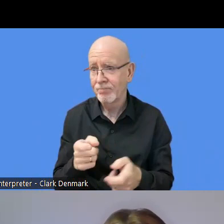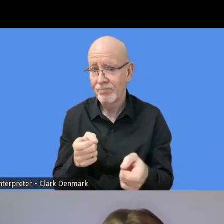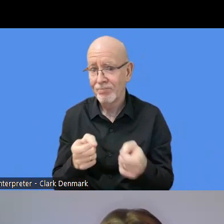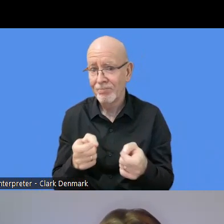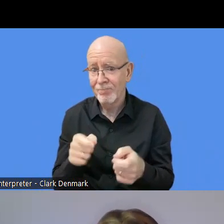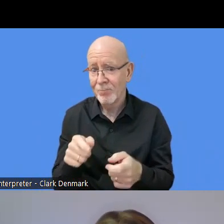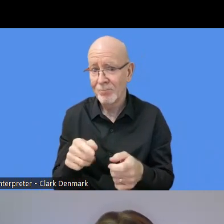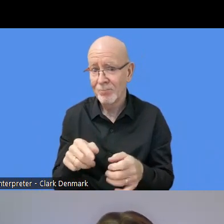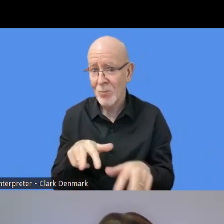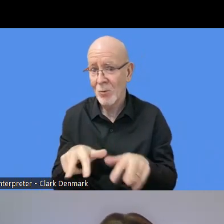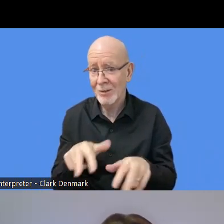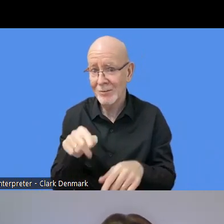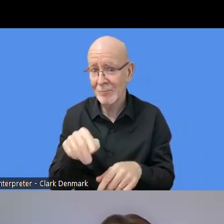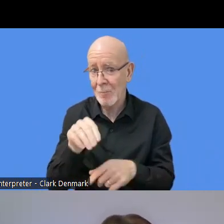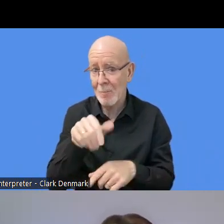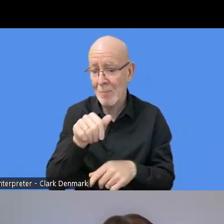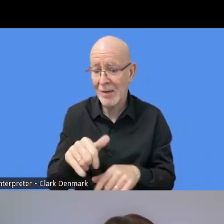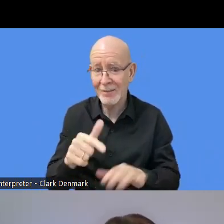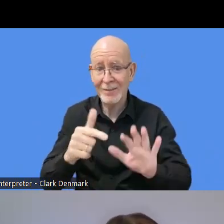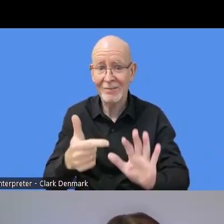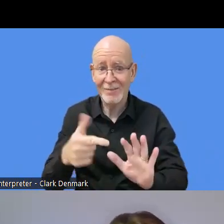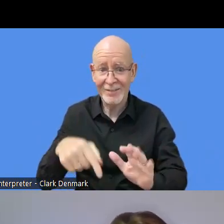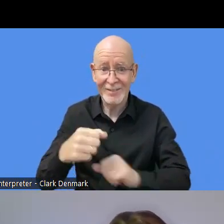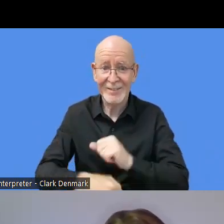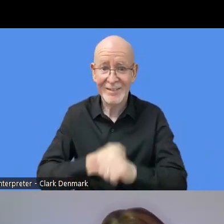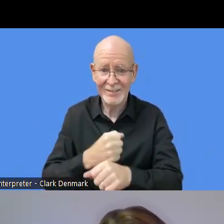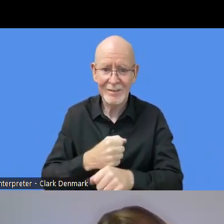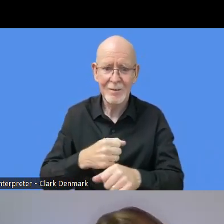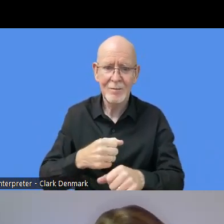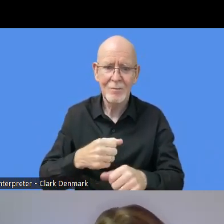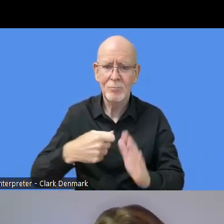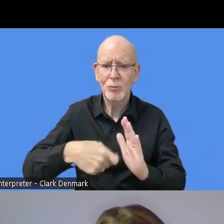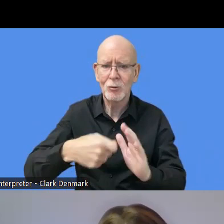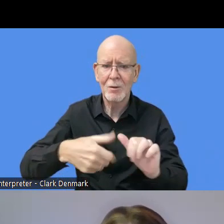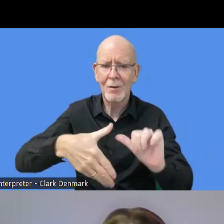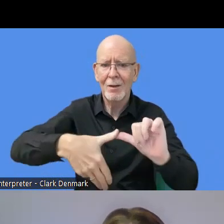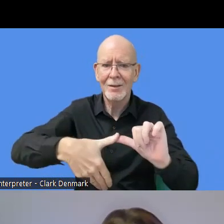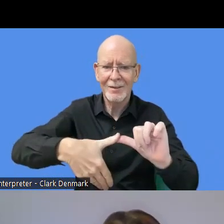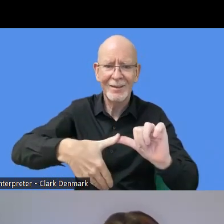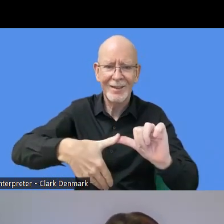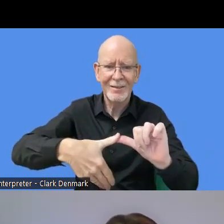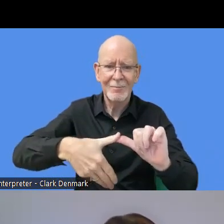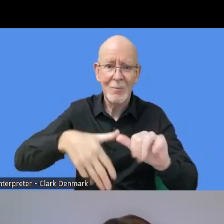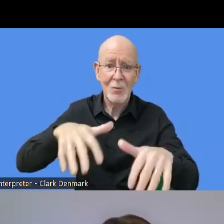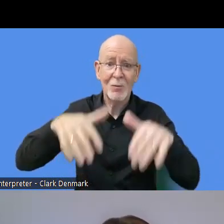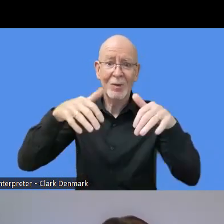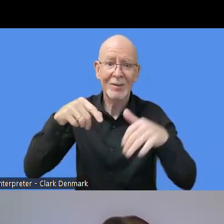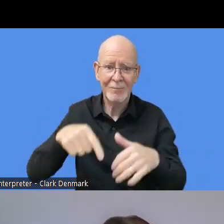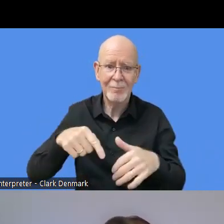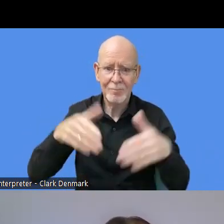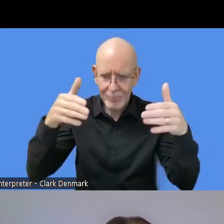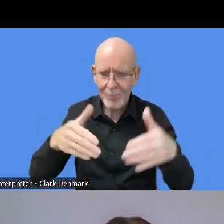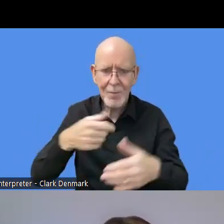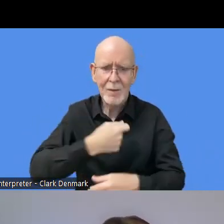local partners there and also strategic partnership in Singapore. So as I mentioned in the beginning, I would